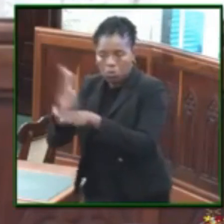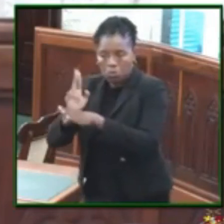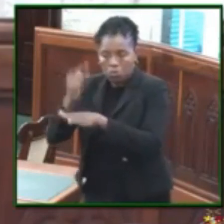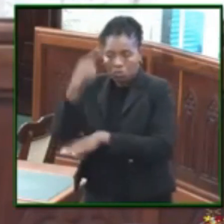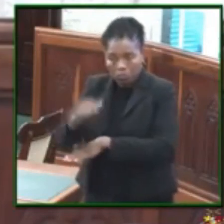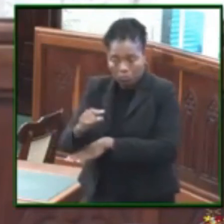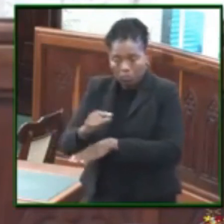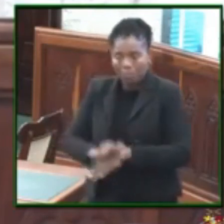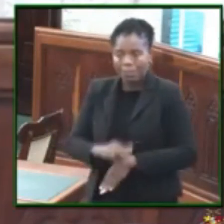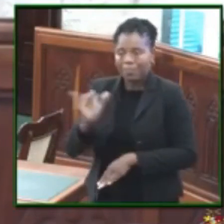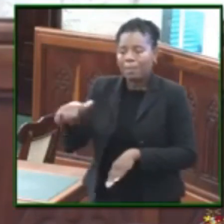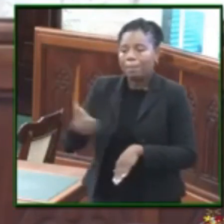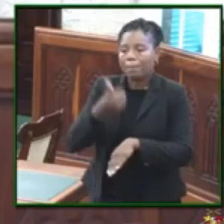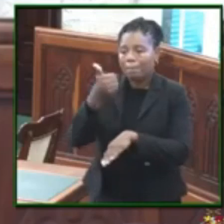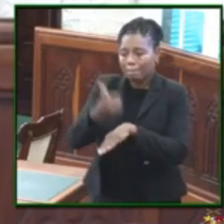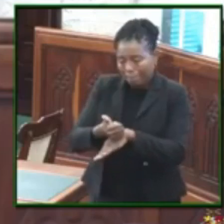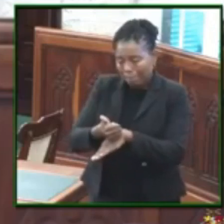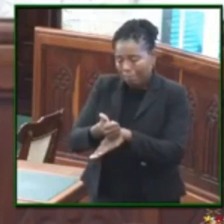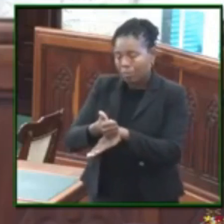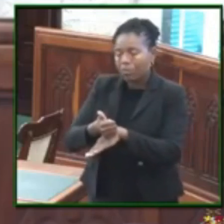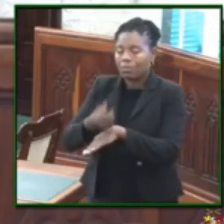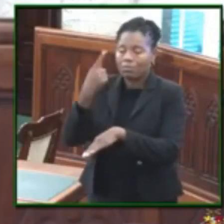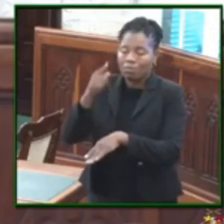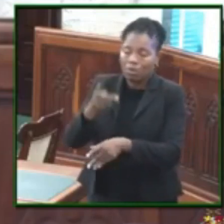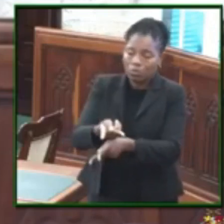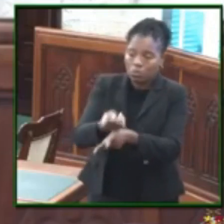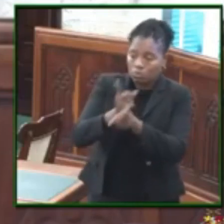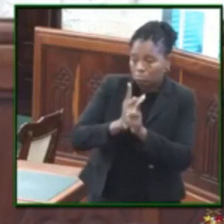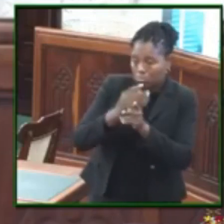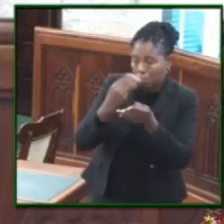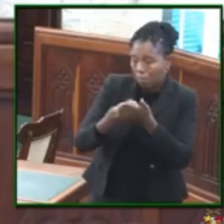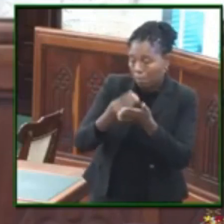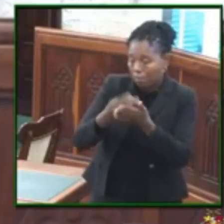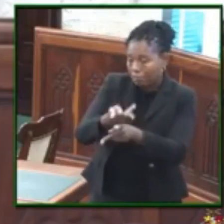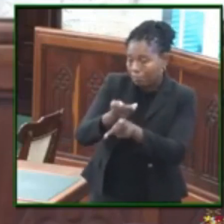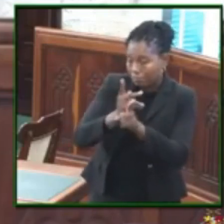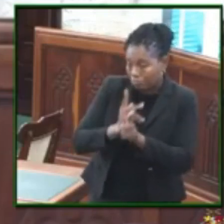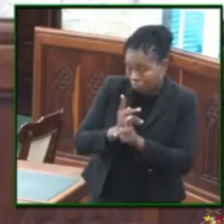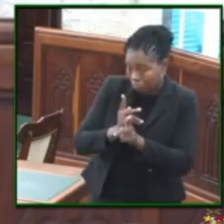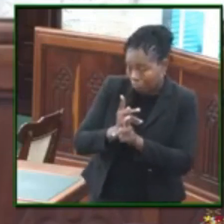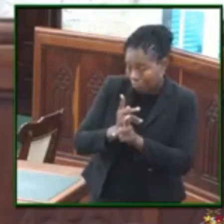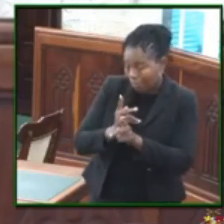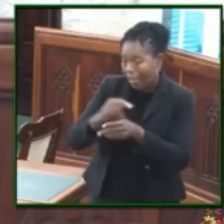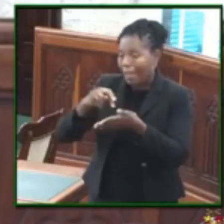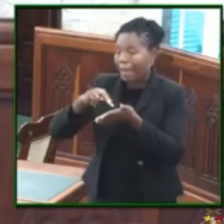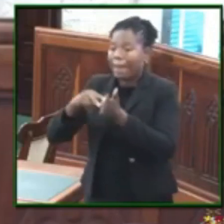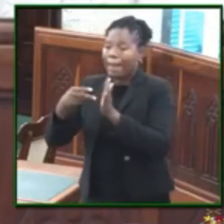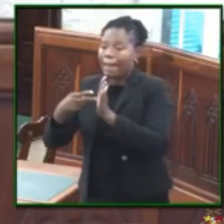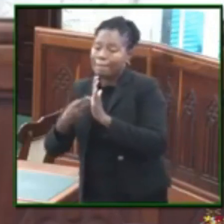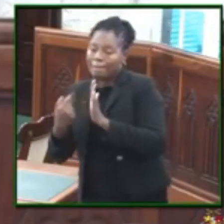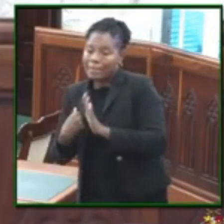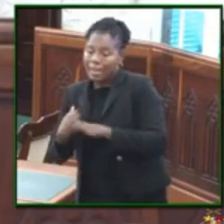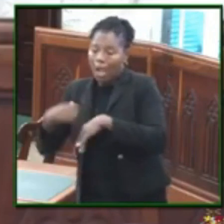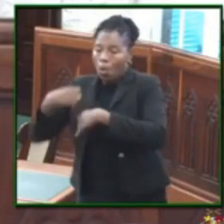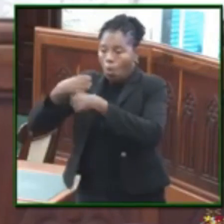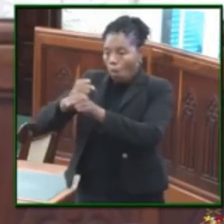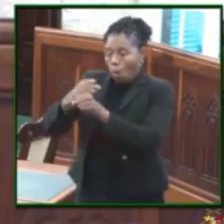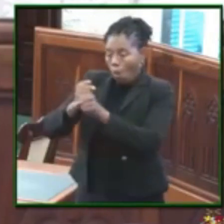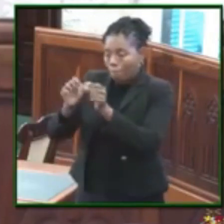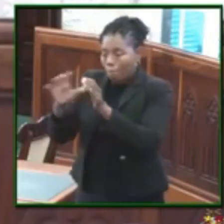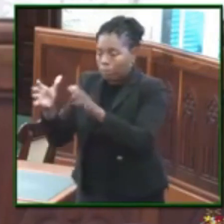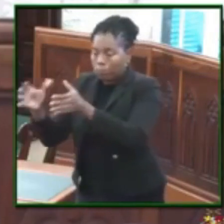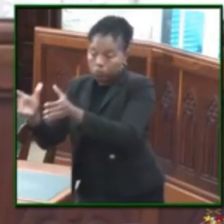is the basis for the loan, we would have boosted our productive